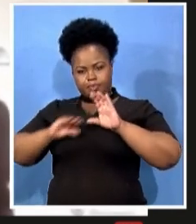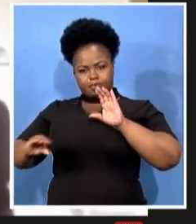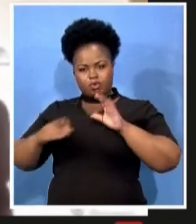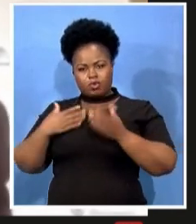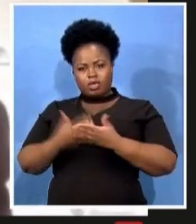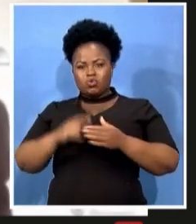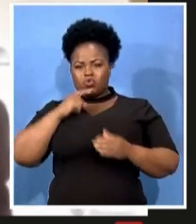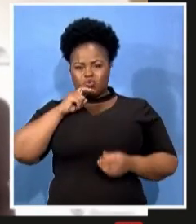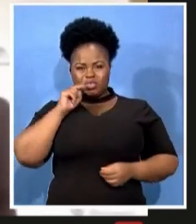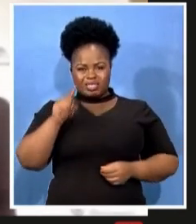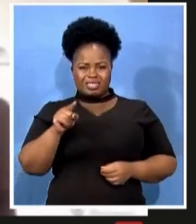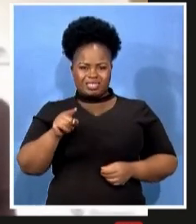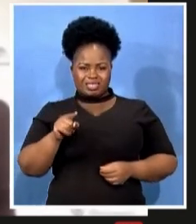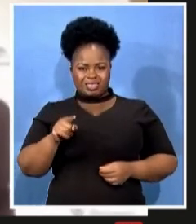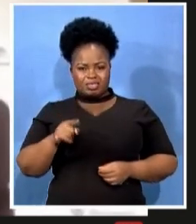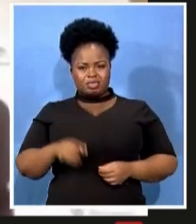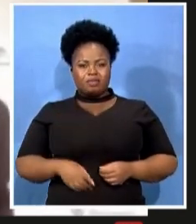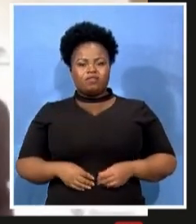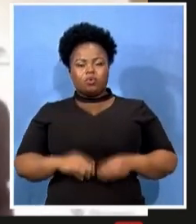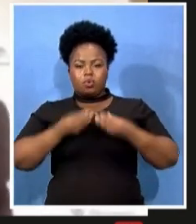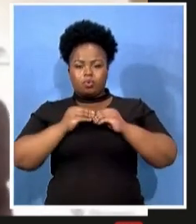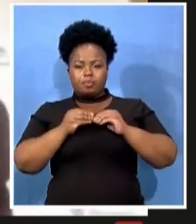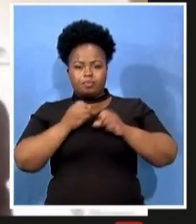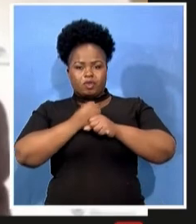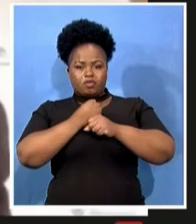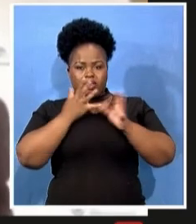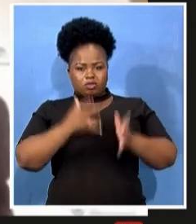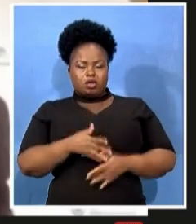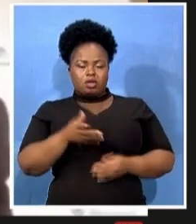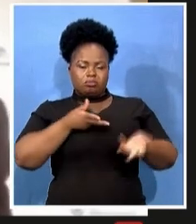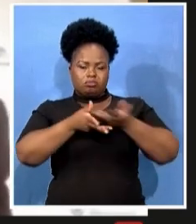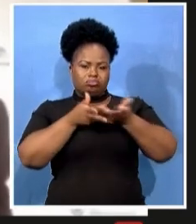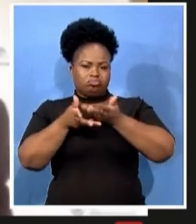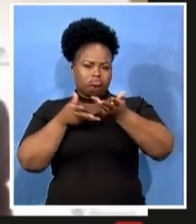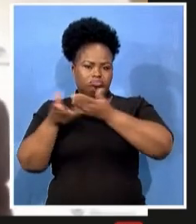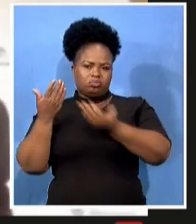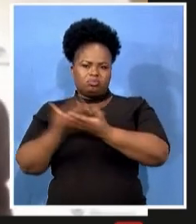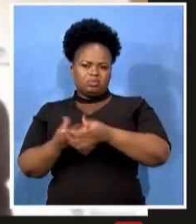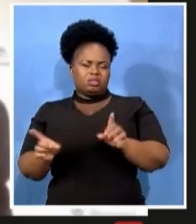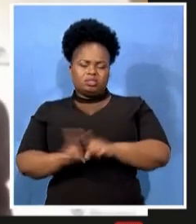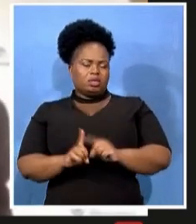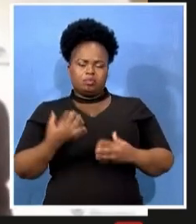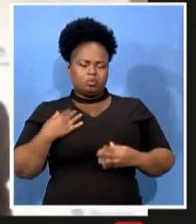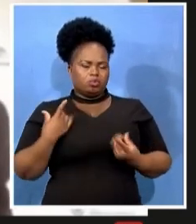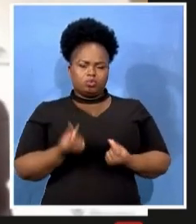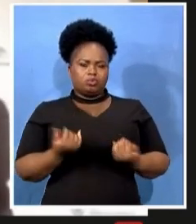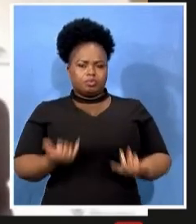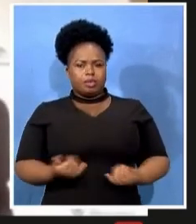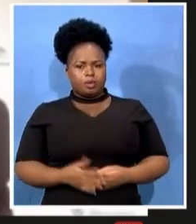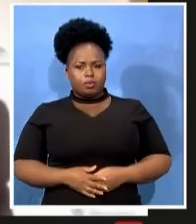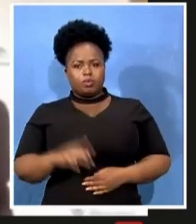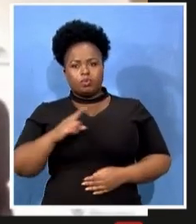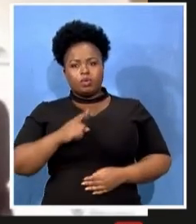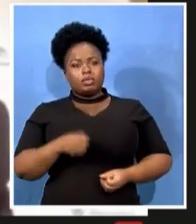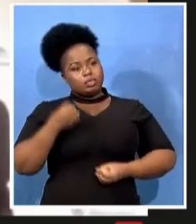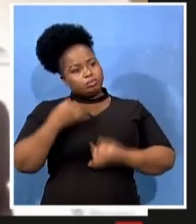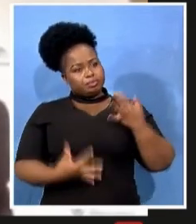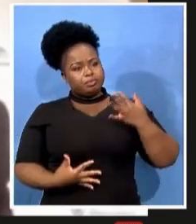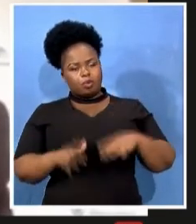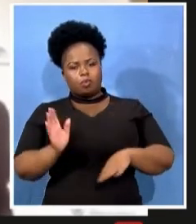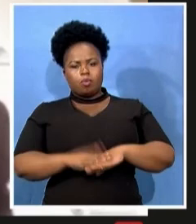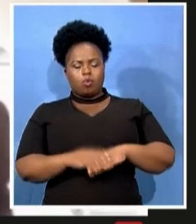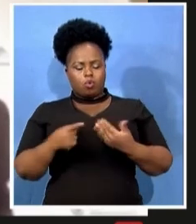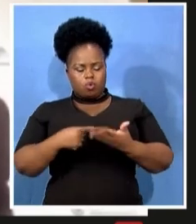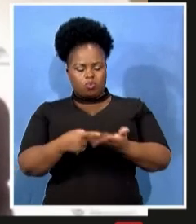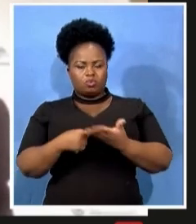manufacturers can be engaged, as we already currently are engaging them. There's quite a lot of discussion that is going on